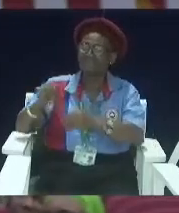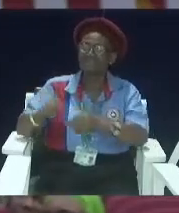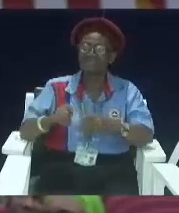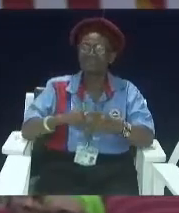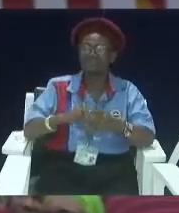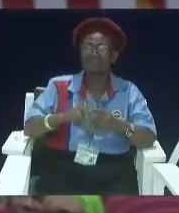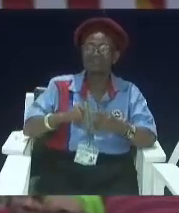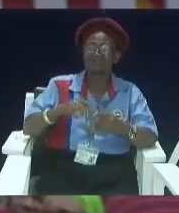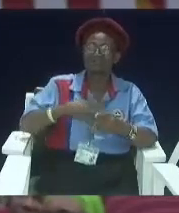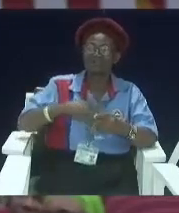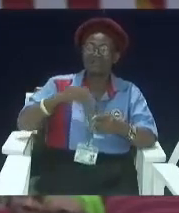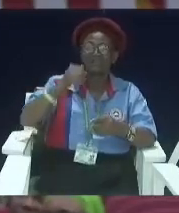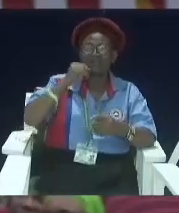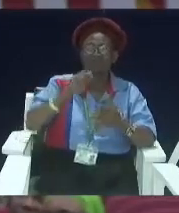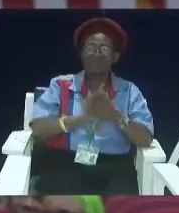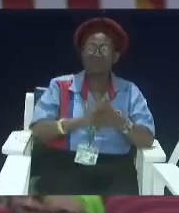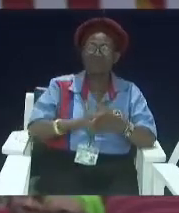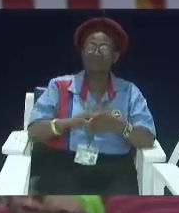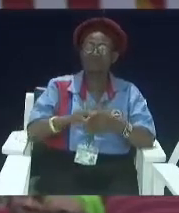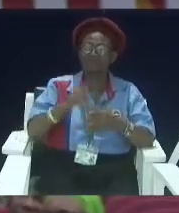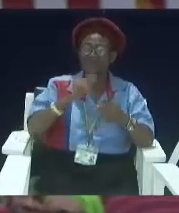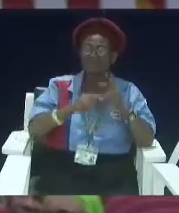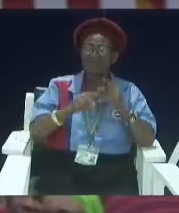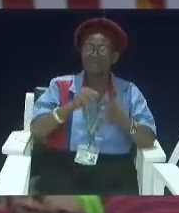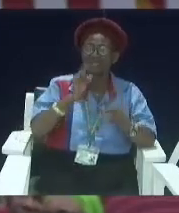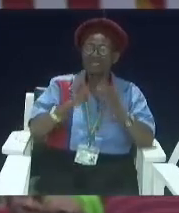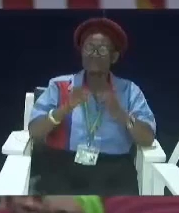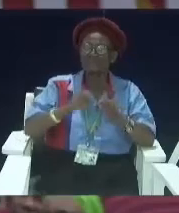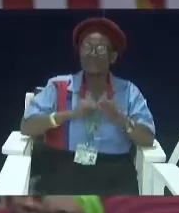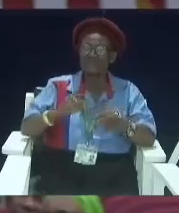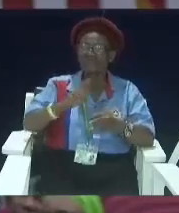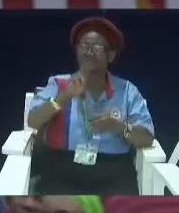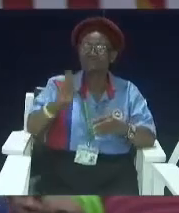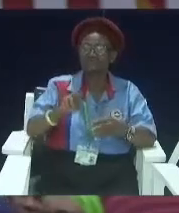If I use the money to buy petrol, what will I eat?